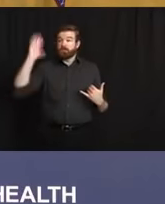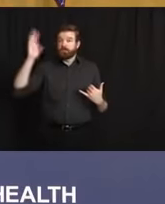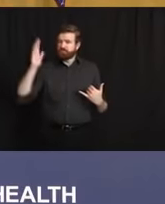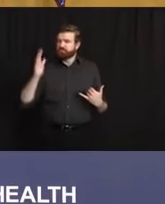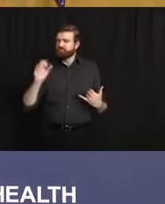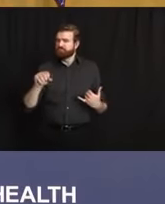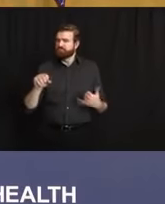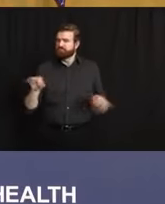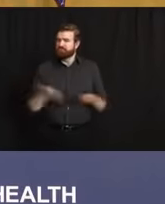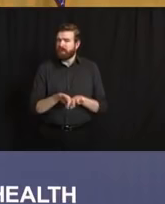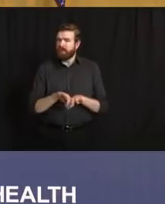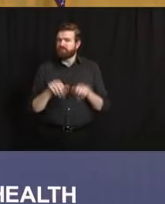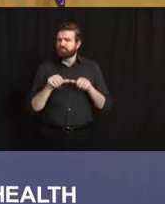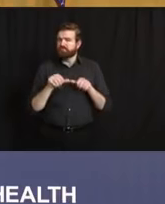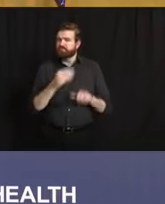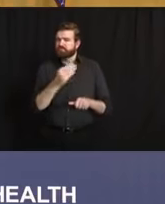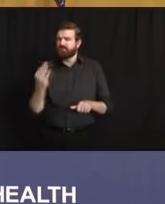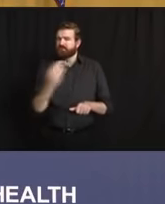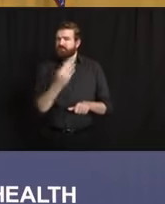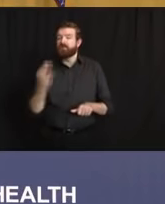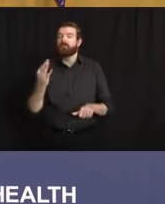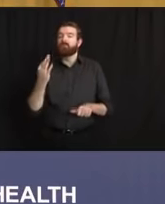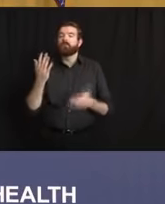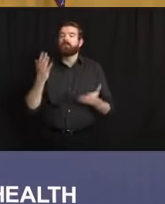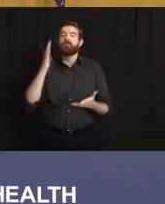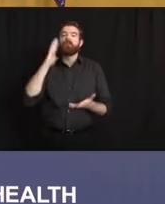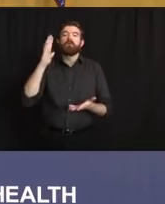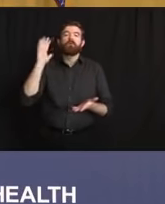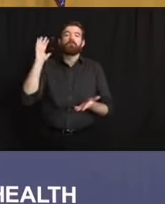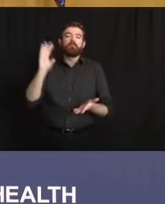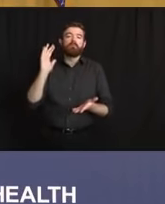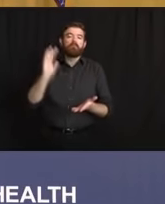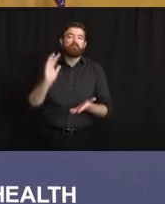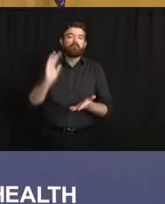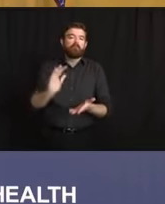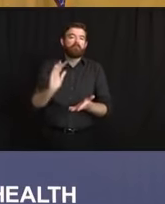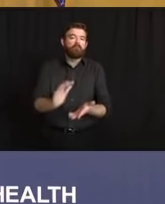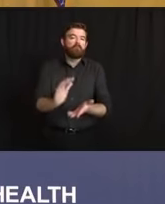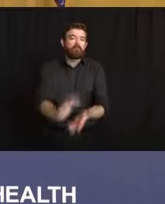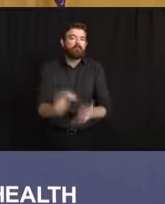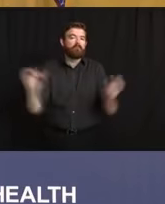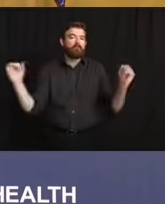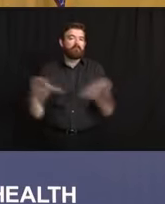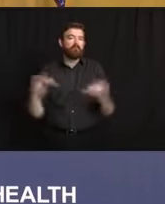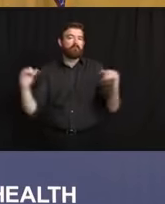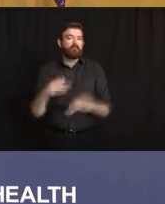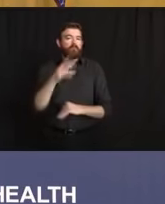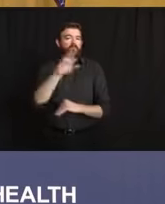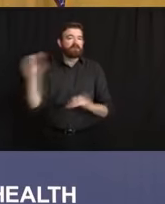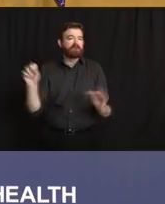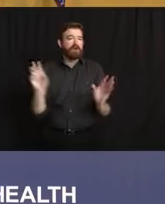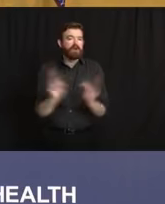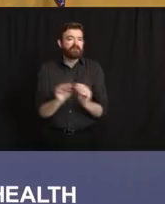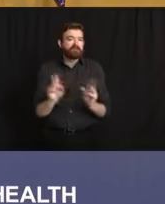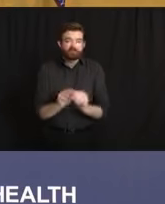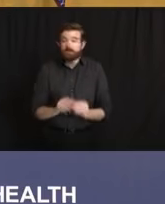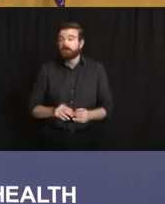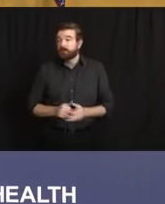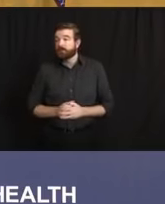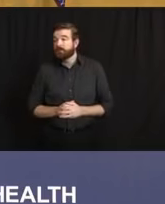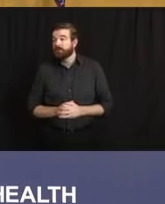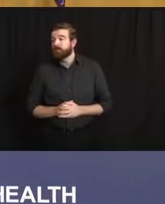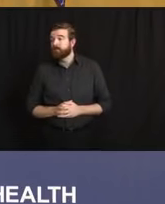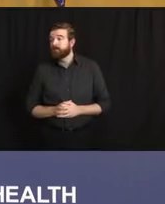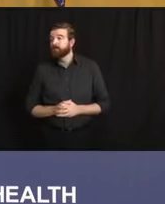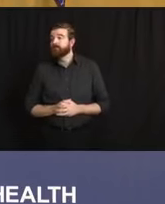come to Brent down front here. All right, I have a few, and then Dan Munoz has a question for you. How will you start adding the